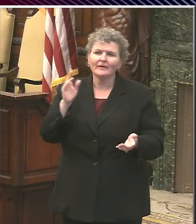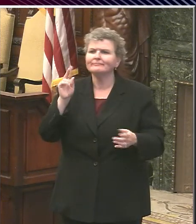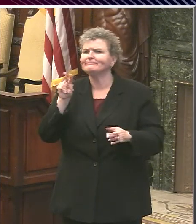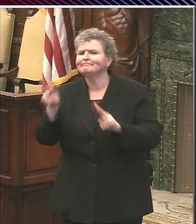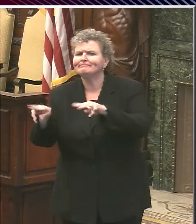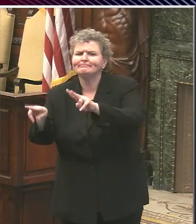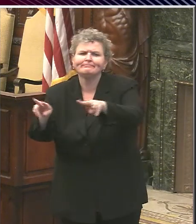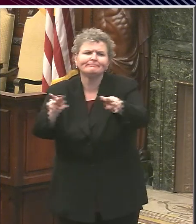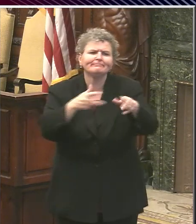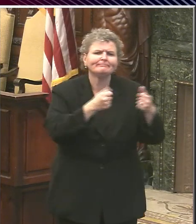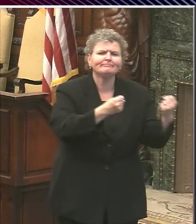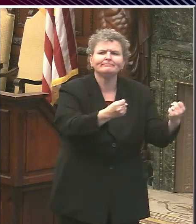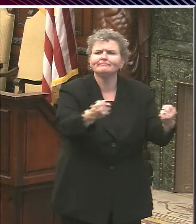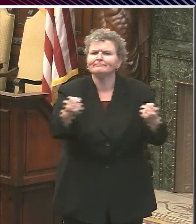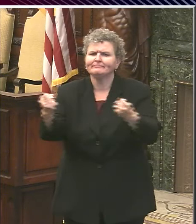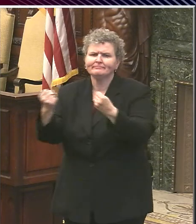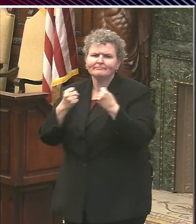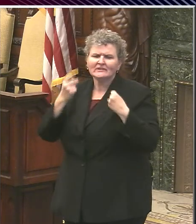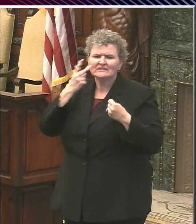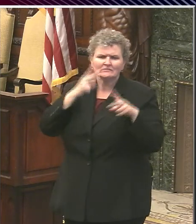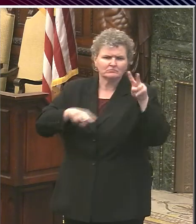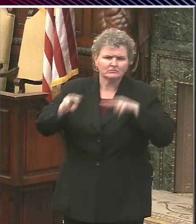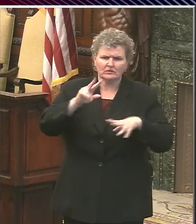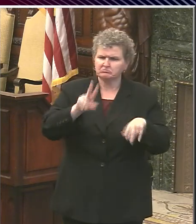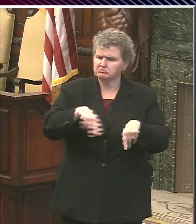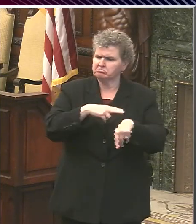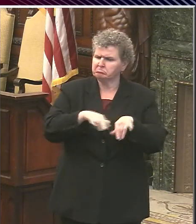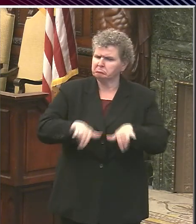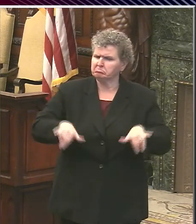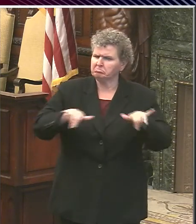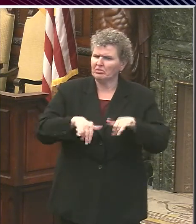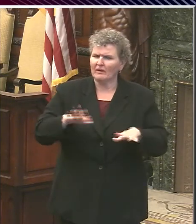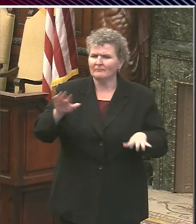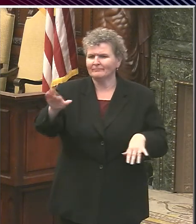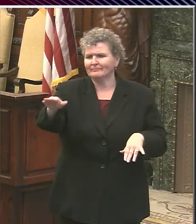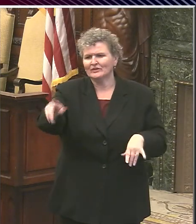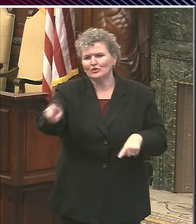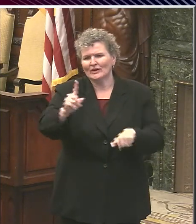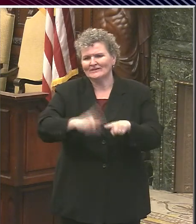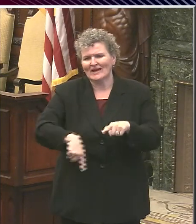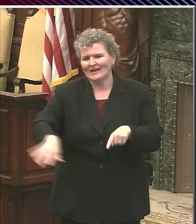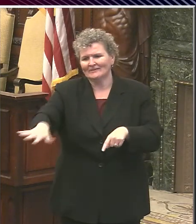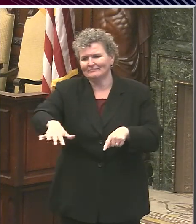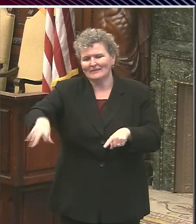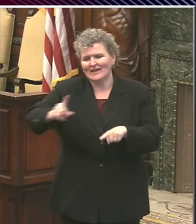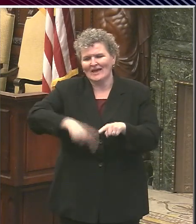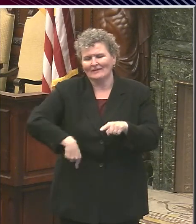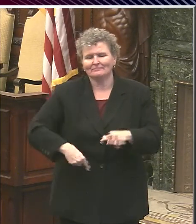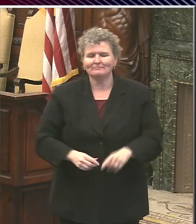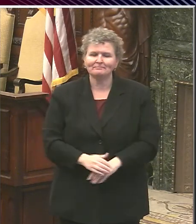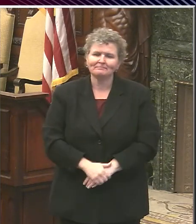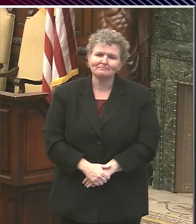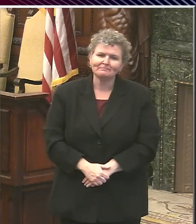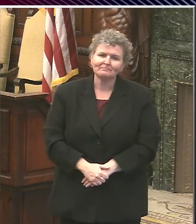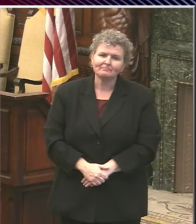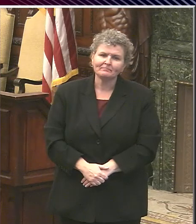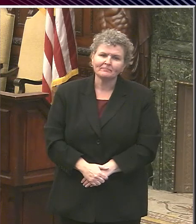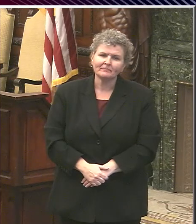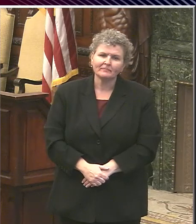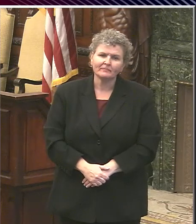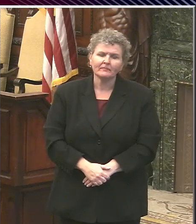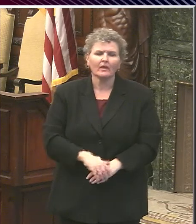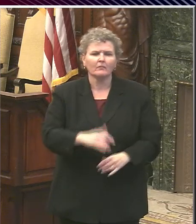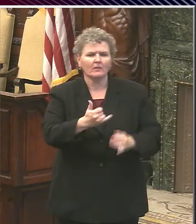that area as their normal is. And they're going to be told that they can't do that there. And my last one, Dr. Farley, talked about your new